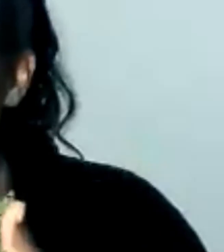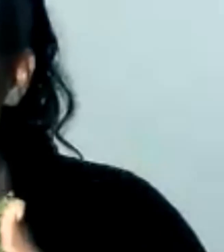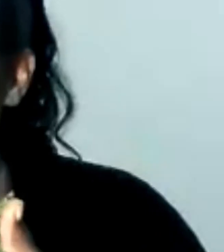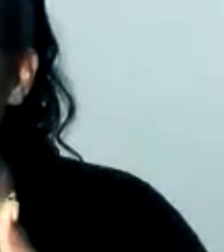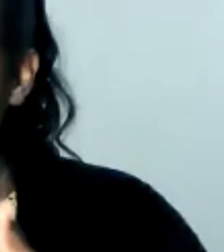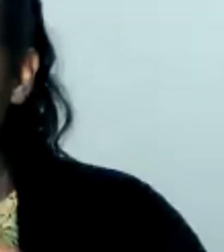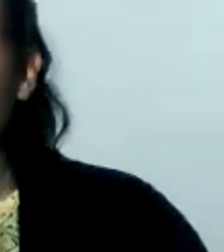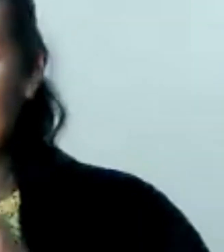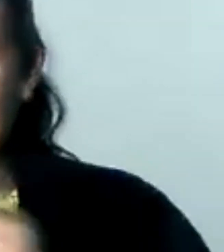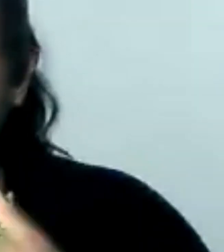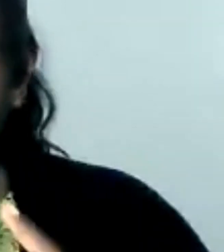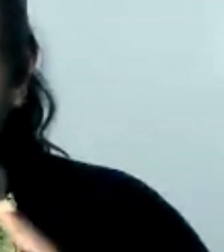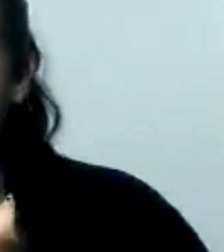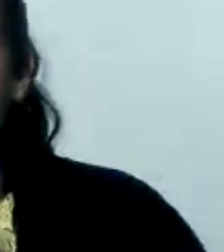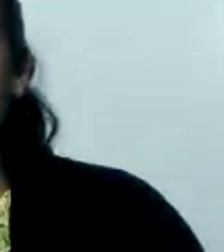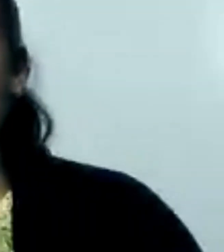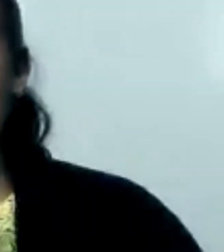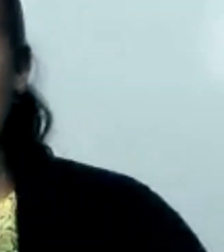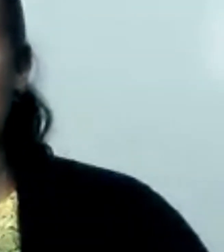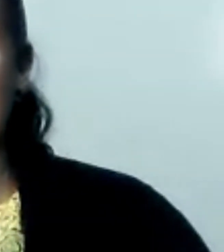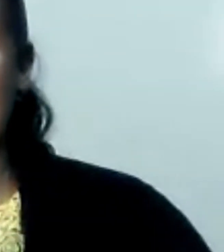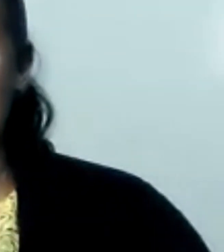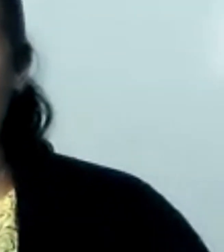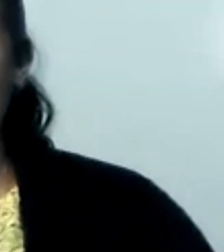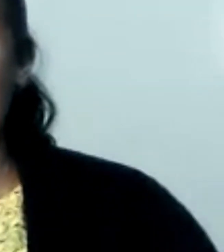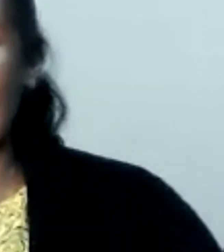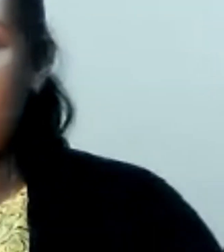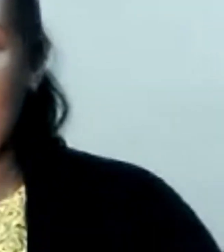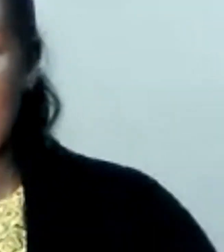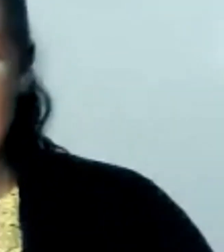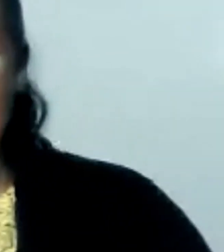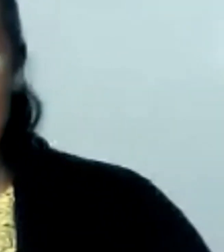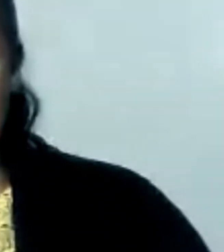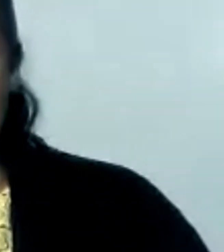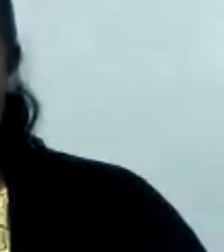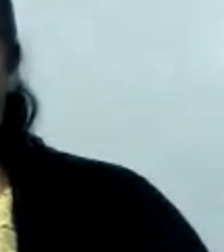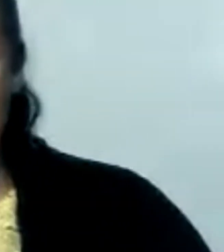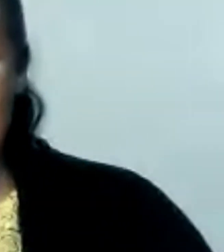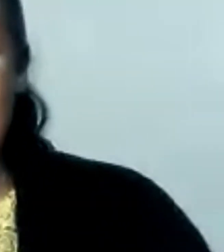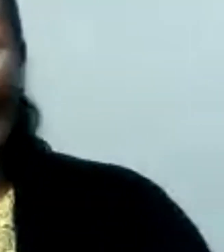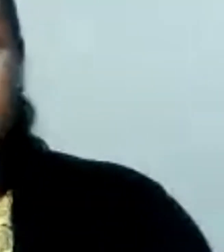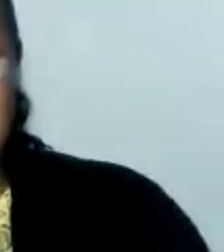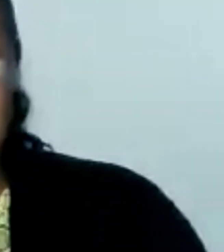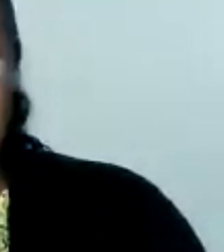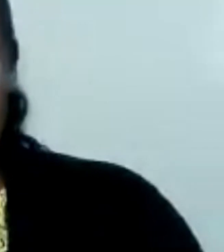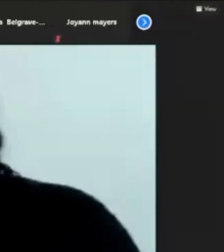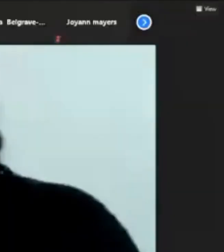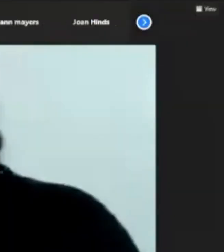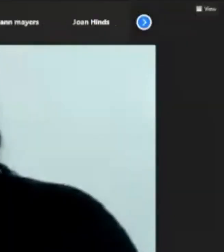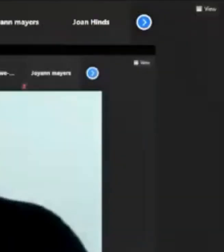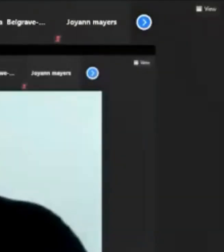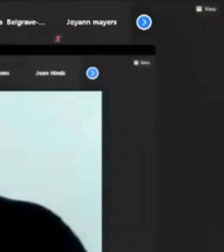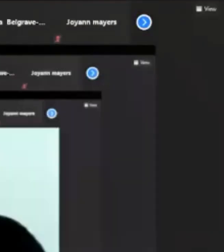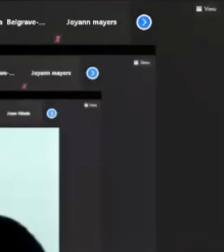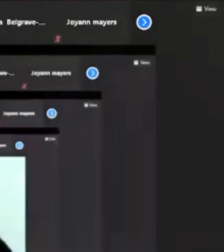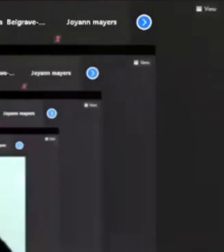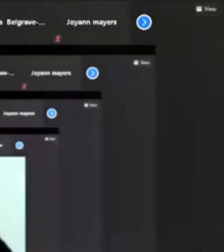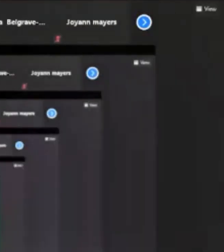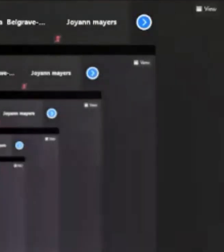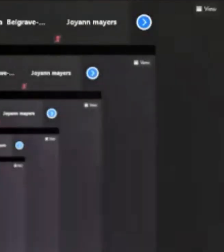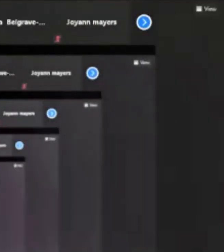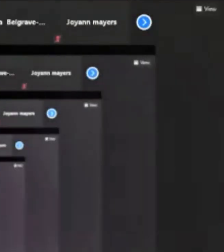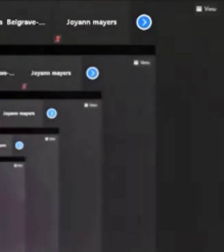second and third Saturday night is targeting viewers like you. Same